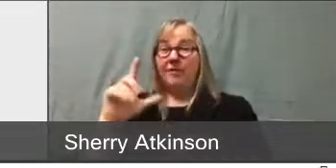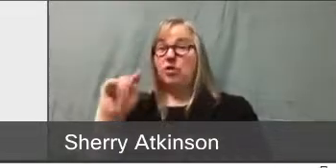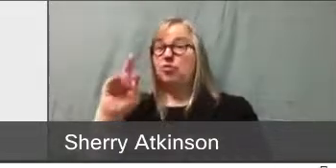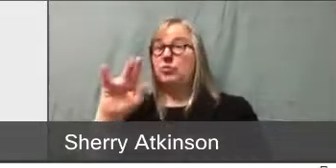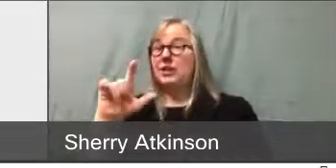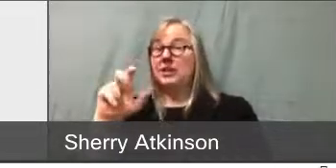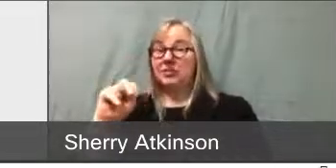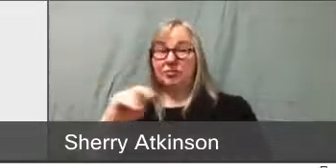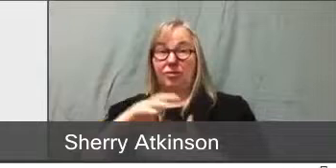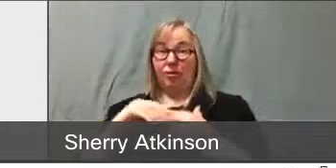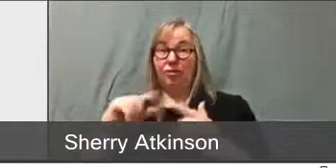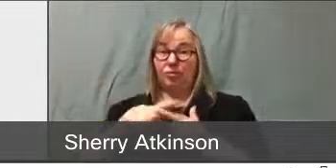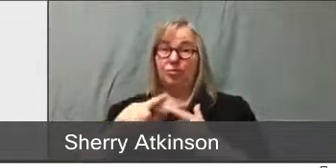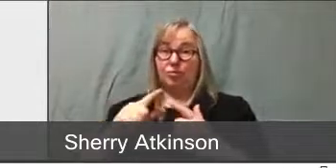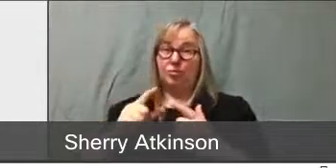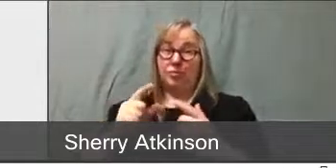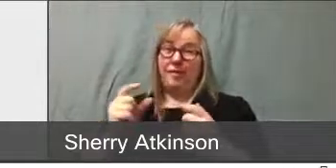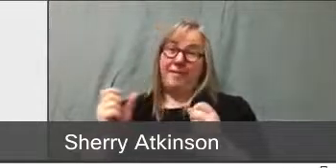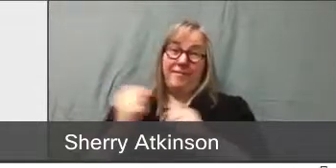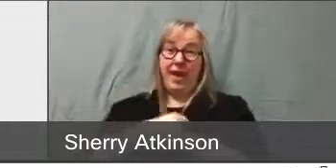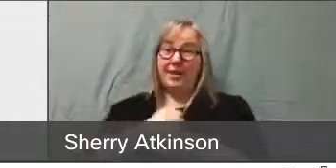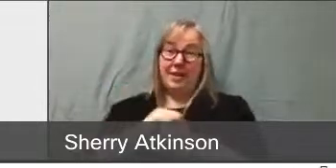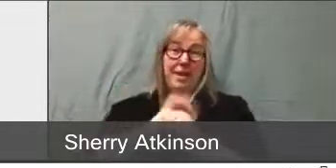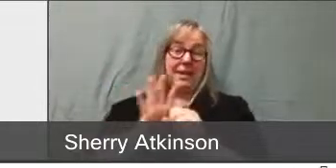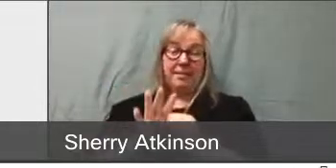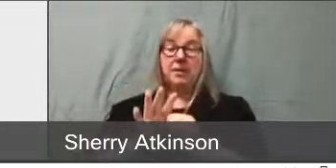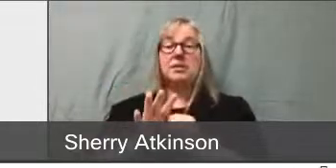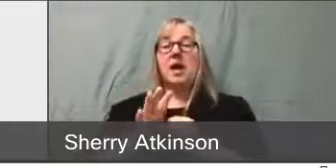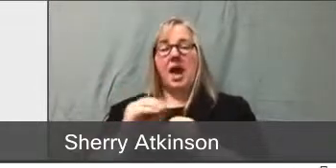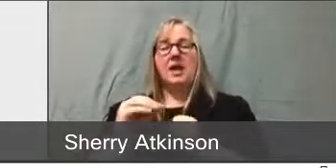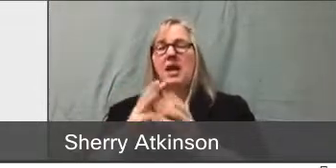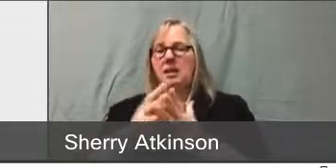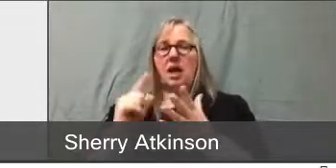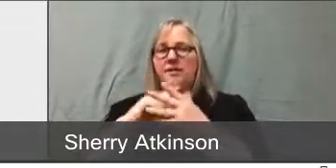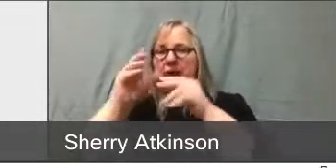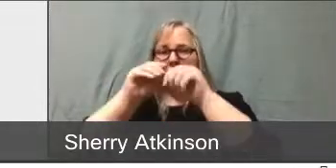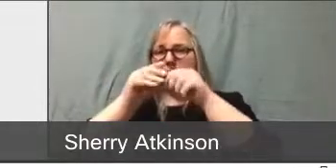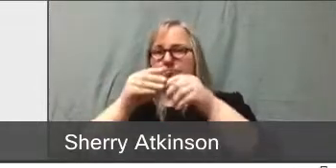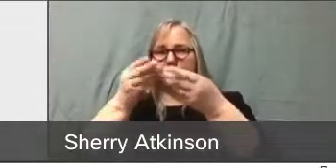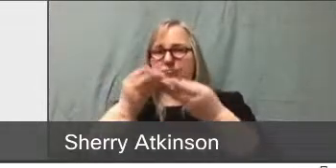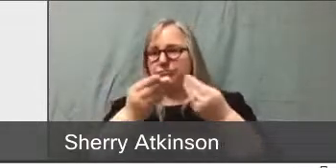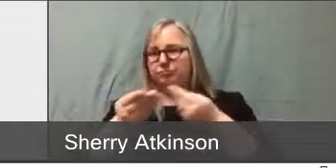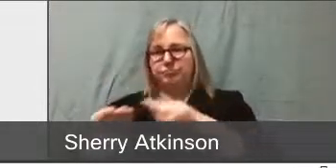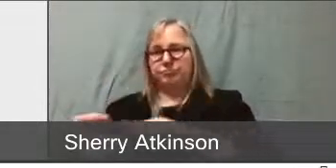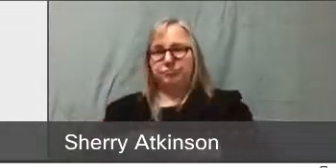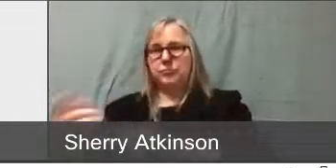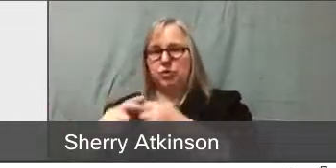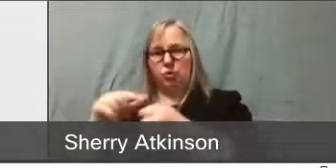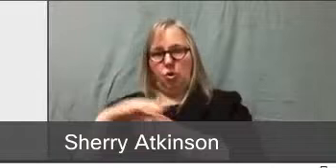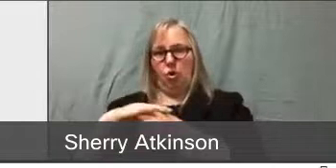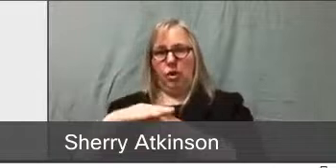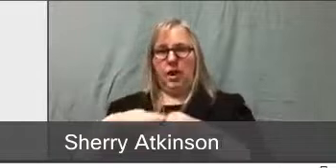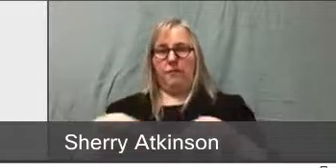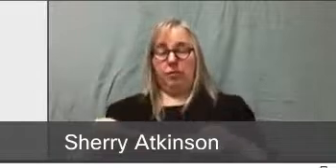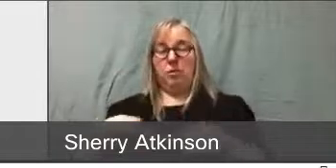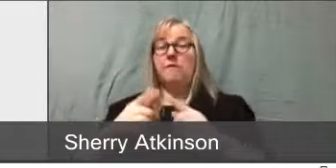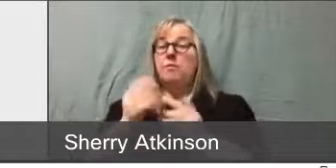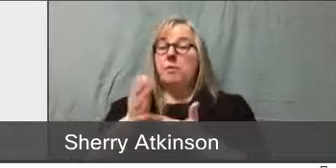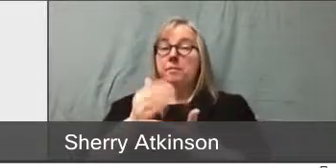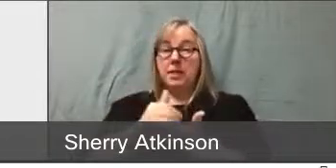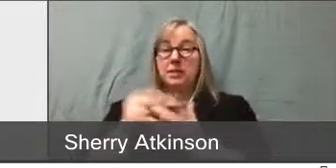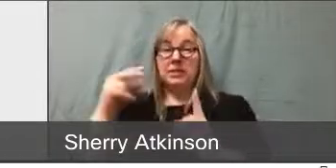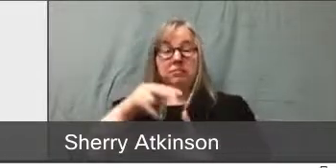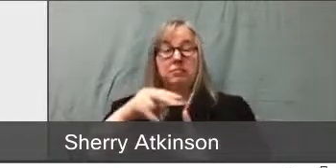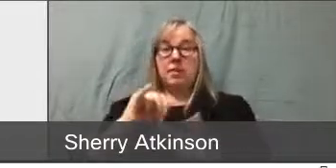lot of it went down to the local level. And from a budgetary standpoint, it really was